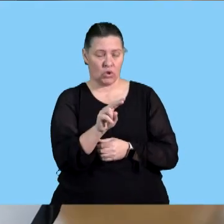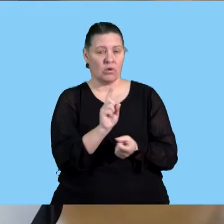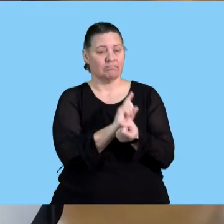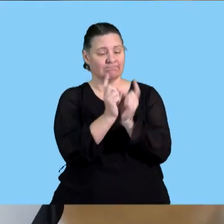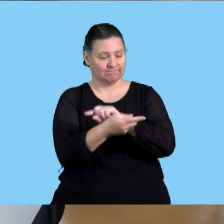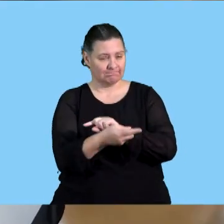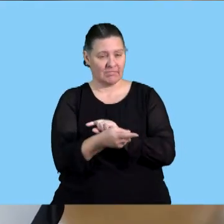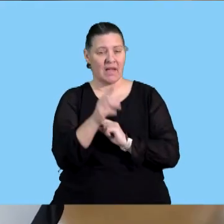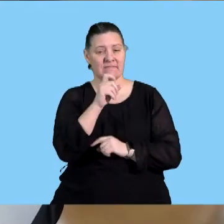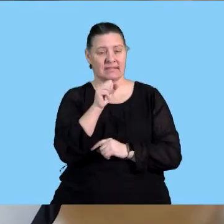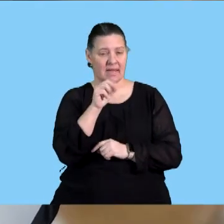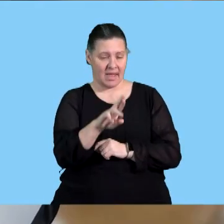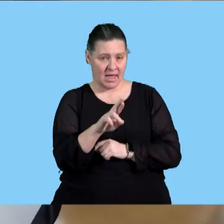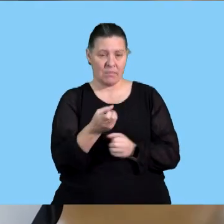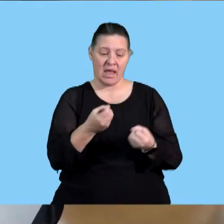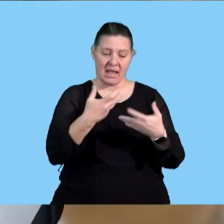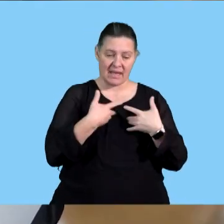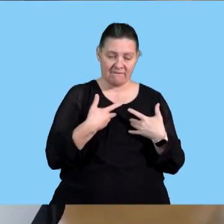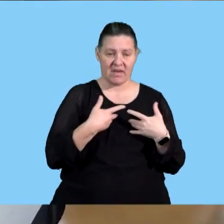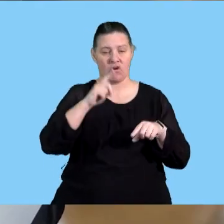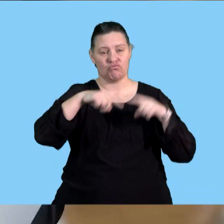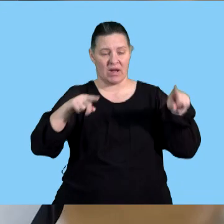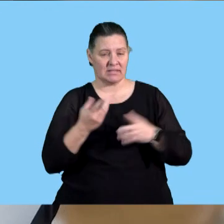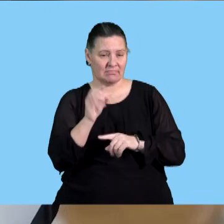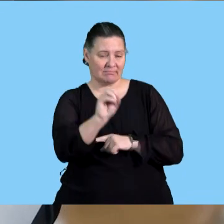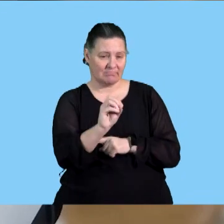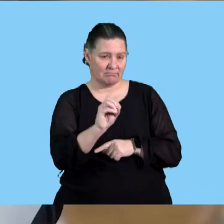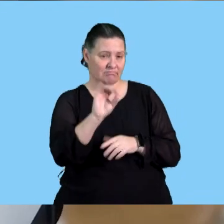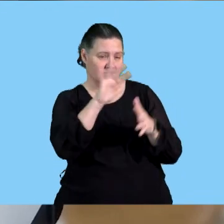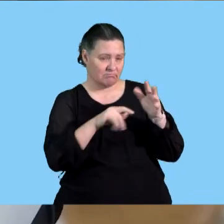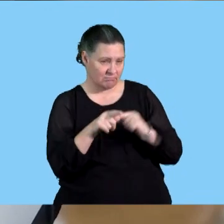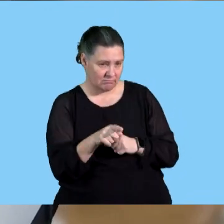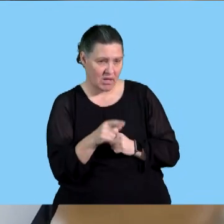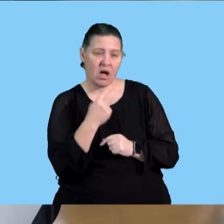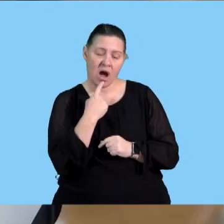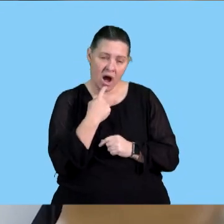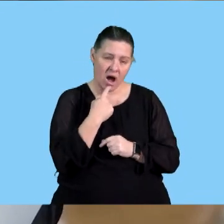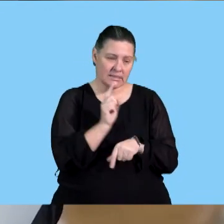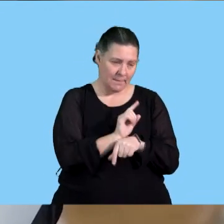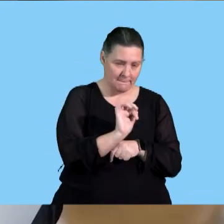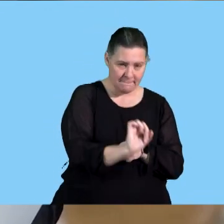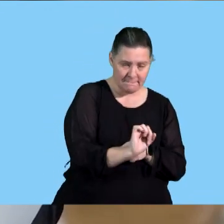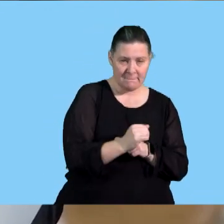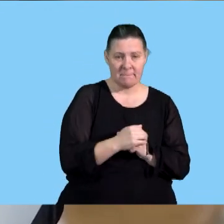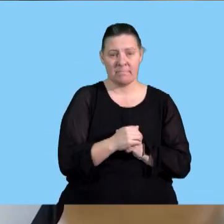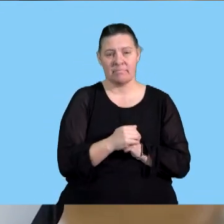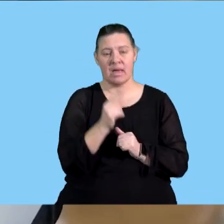the converting factor or the given exchange rate in that particular moment. And you must also